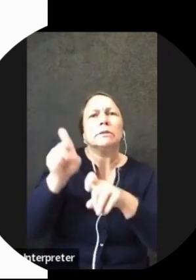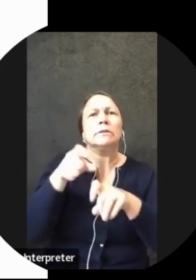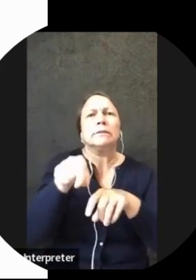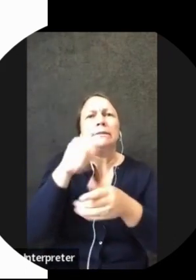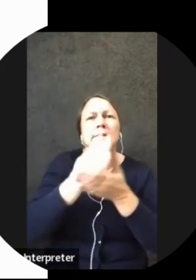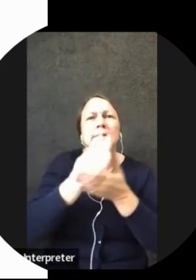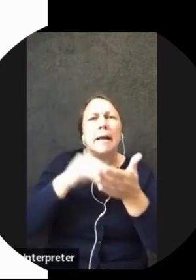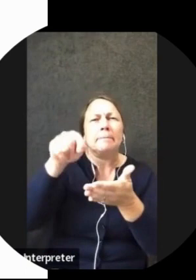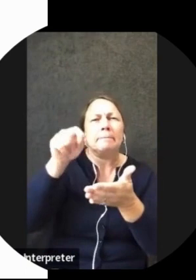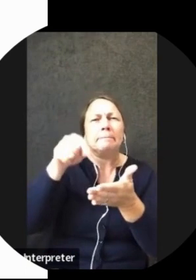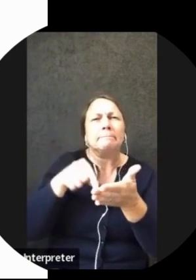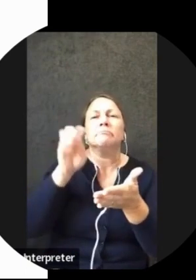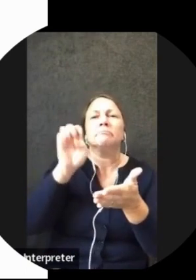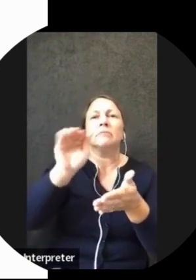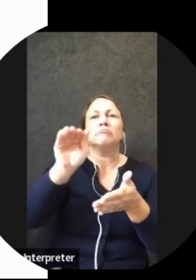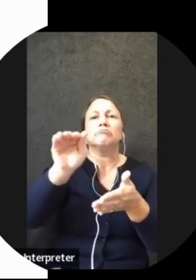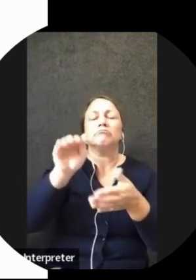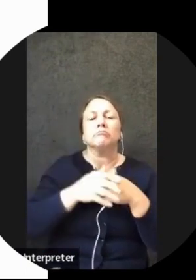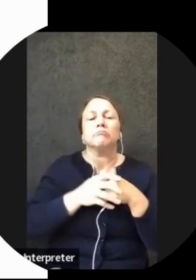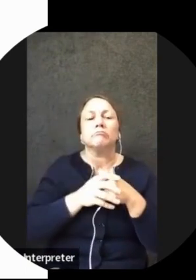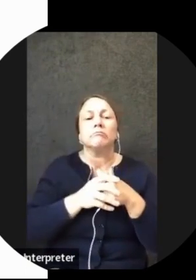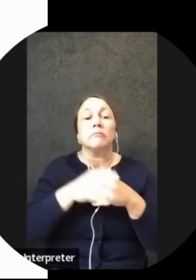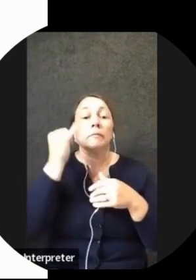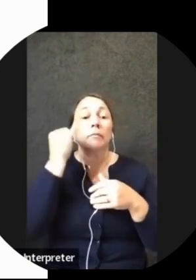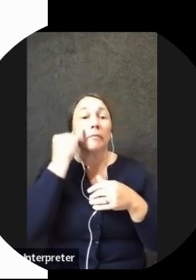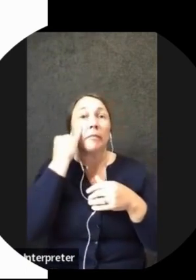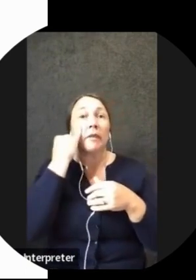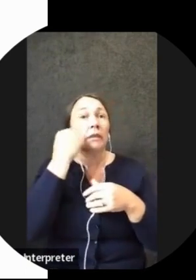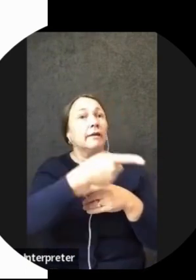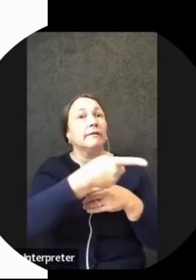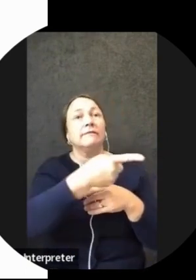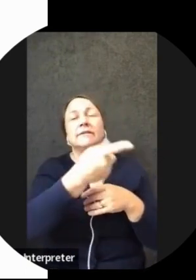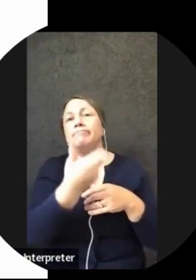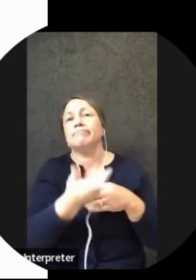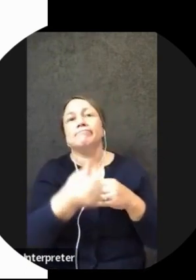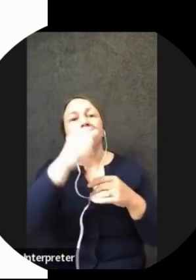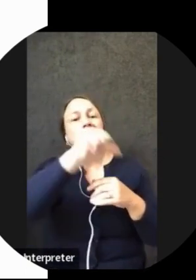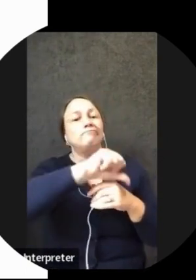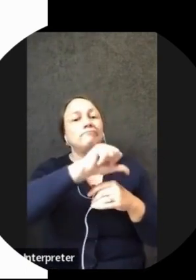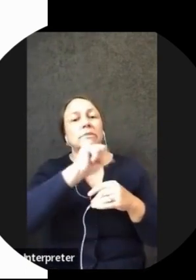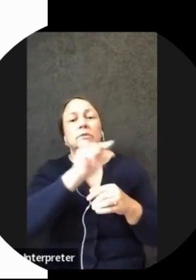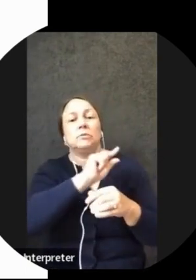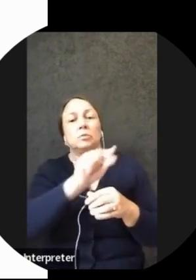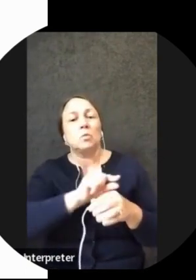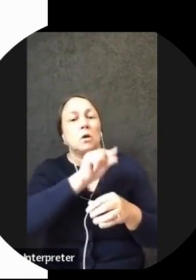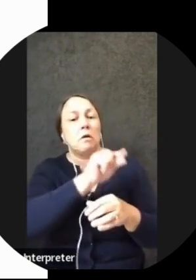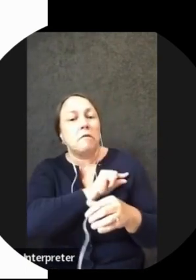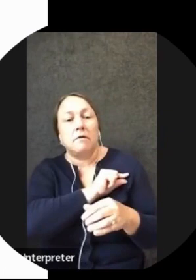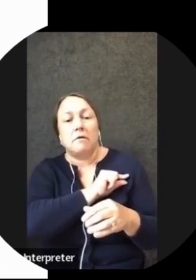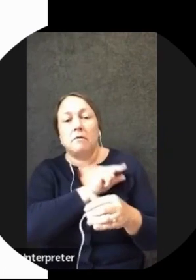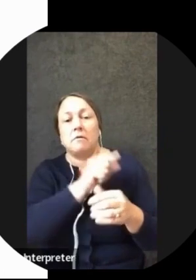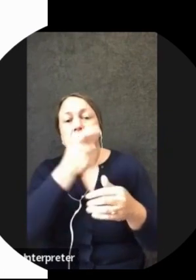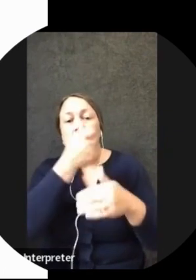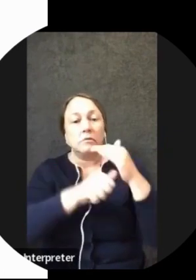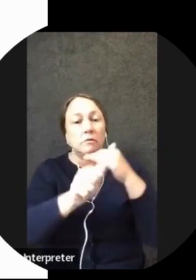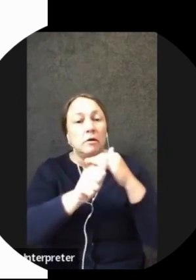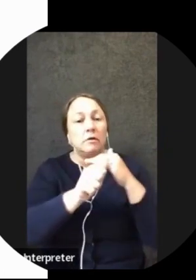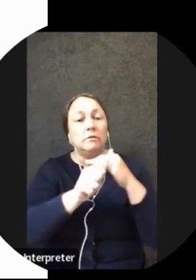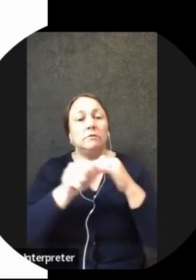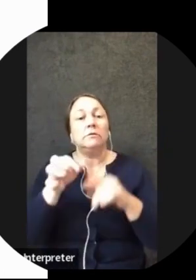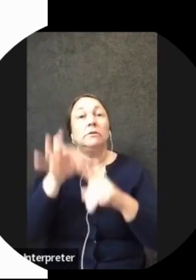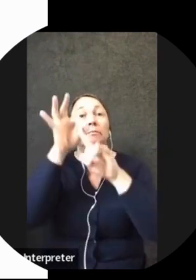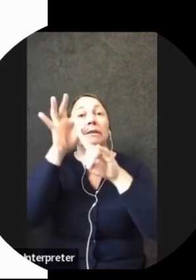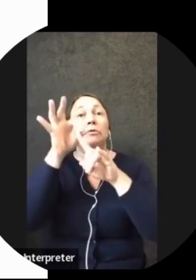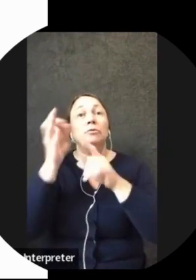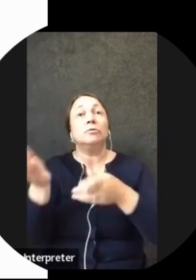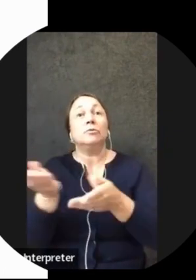team. If a student does not qualify for special education services as determined or as written in the